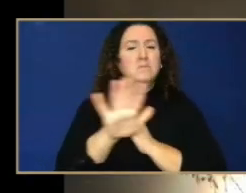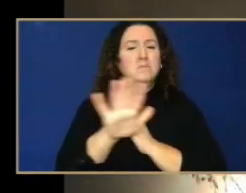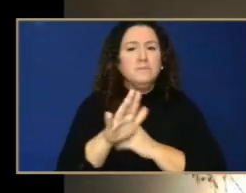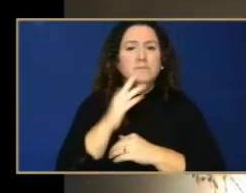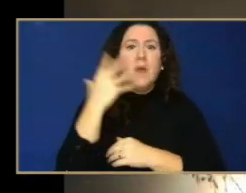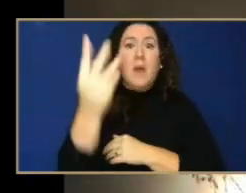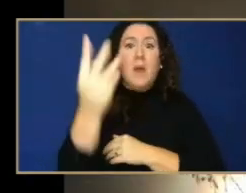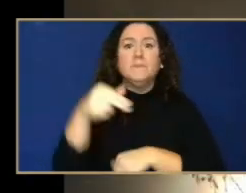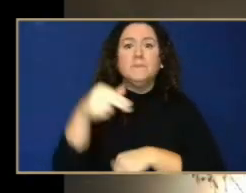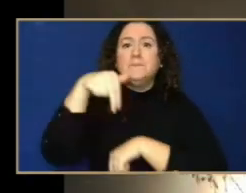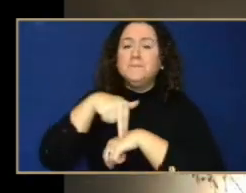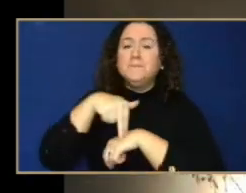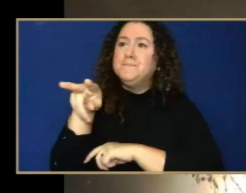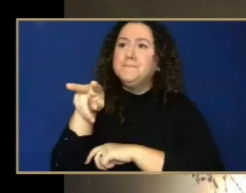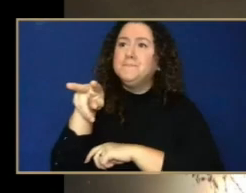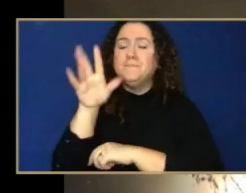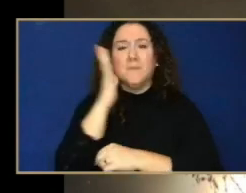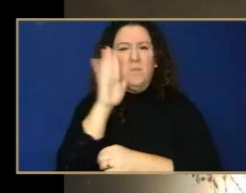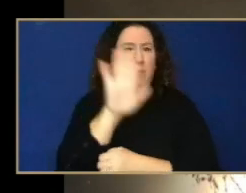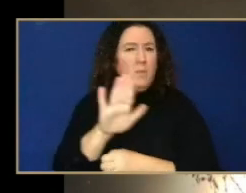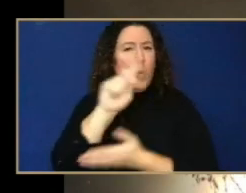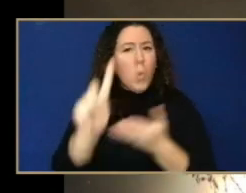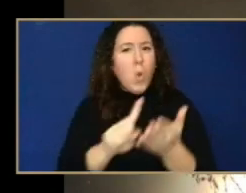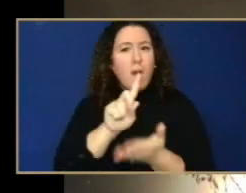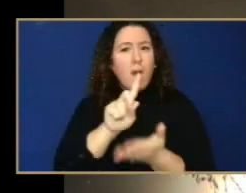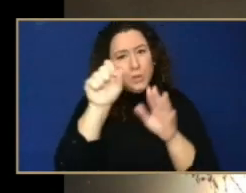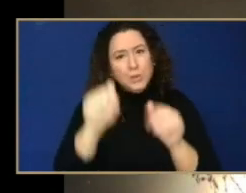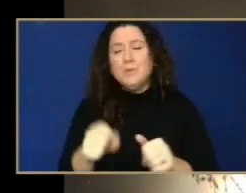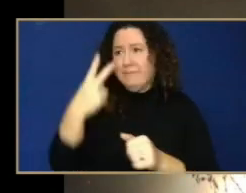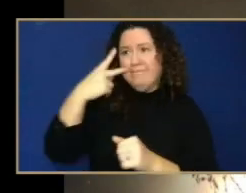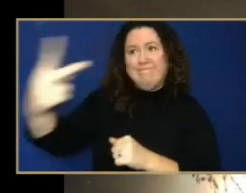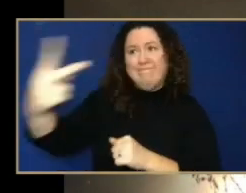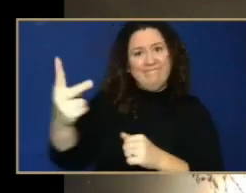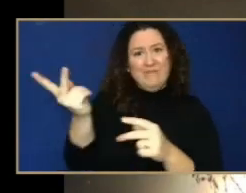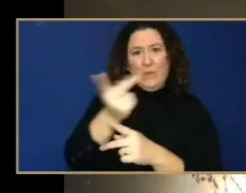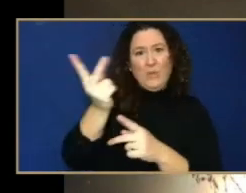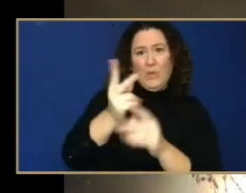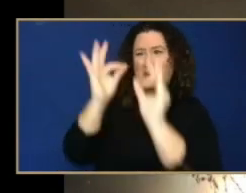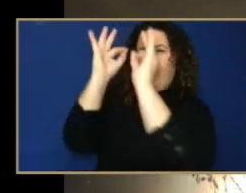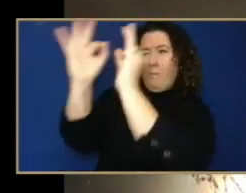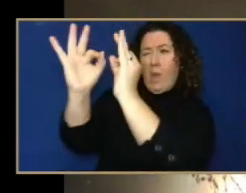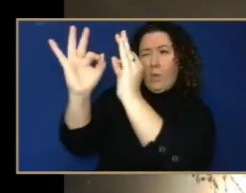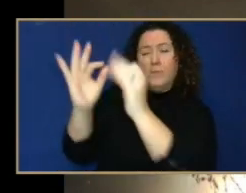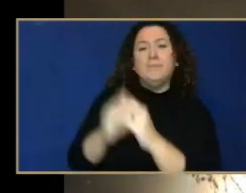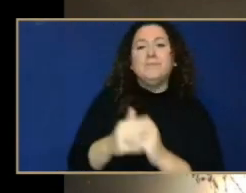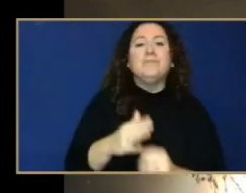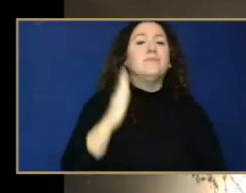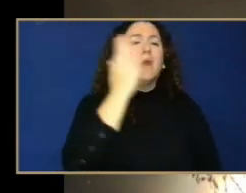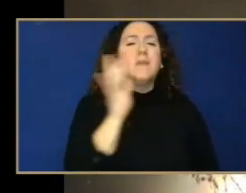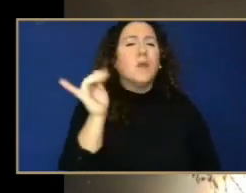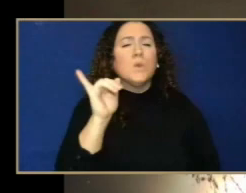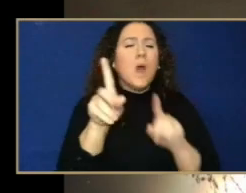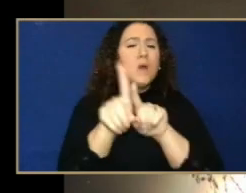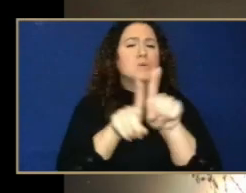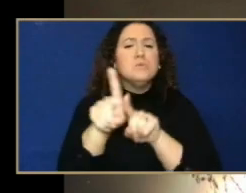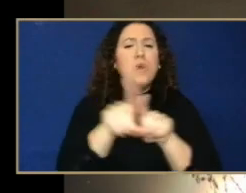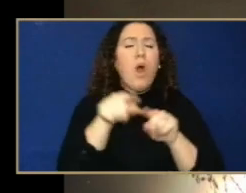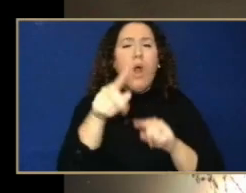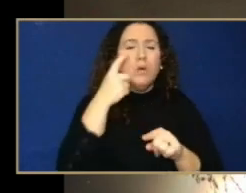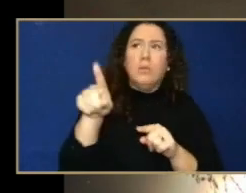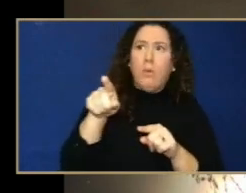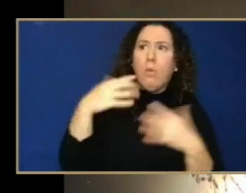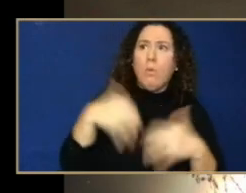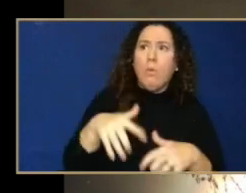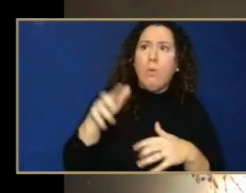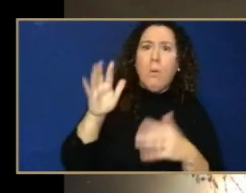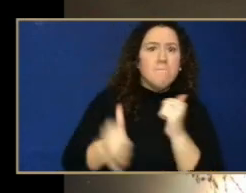hour of time where you can observe Jupiter and Saturn in the sky. What they'll look like is very bright stars. Jupiter will look like the brightest star in the sky. Of